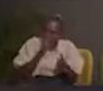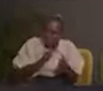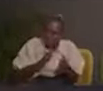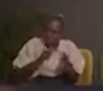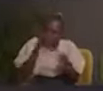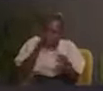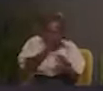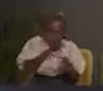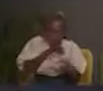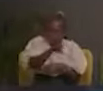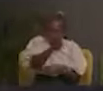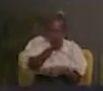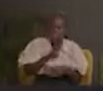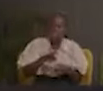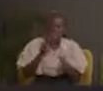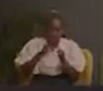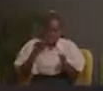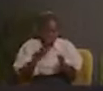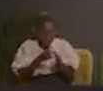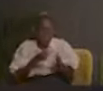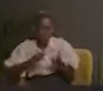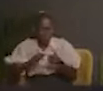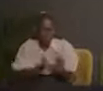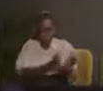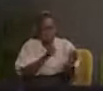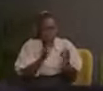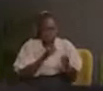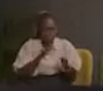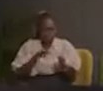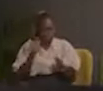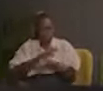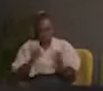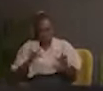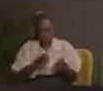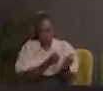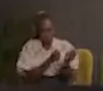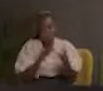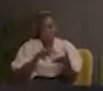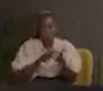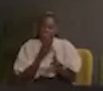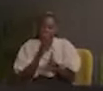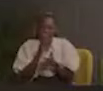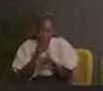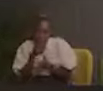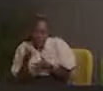follow. Follow them who, through faith and patience. That means there are other routes.